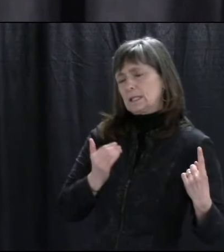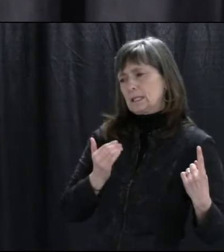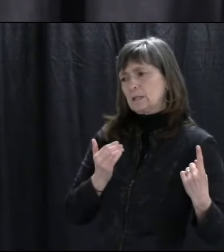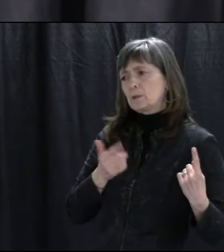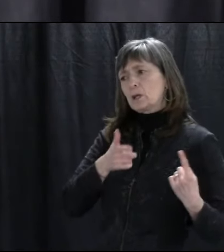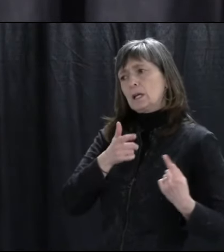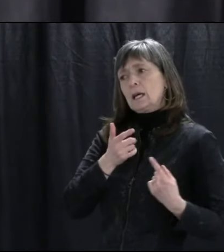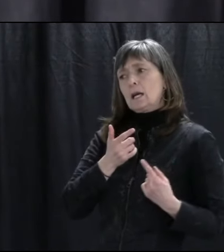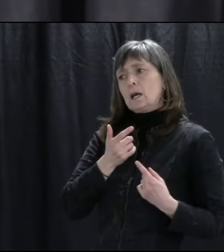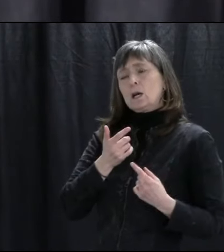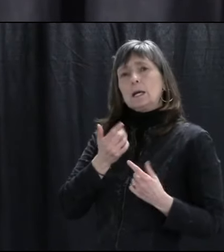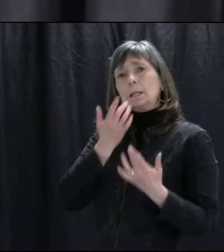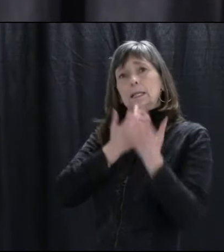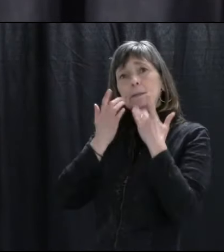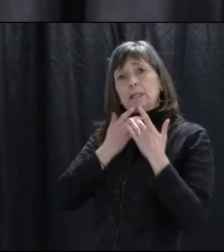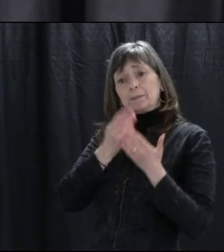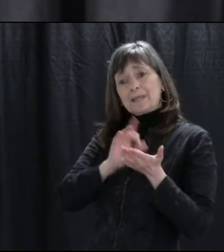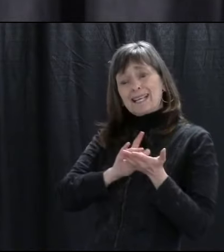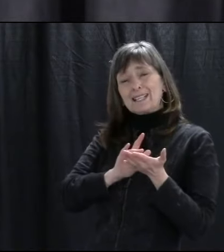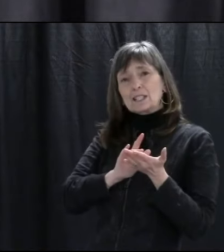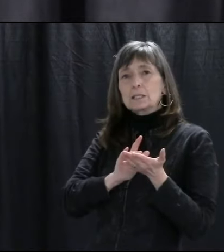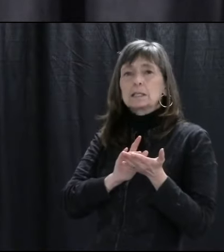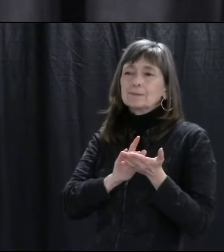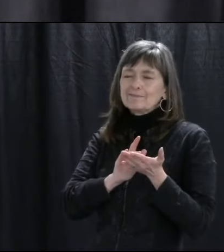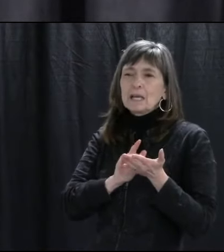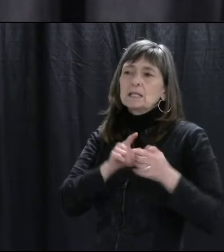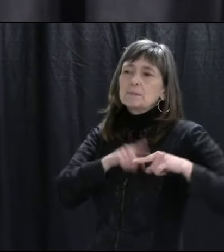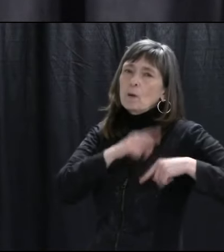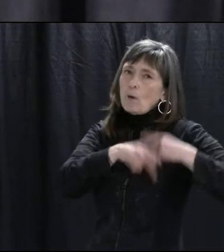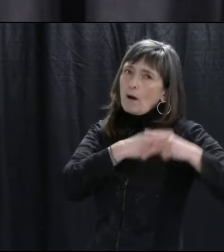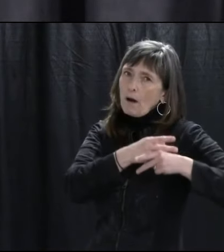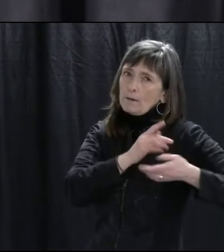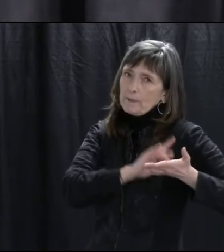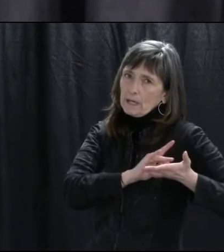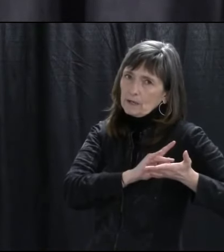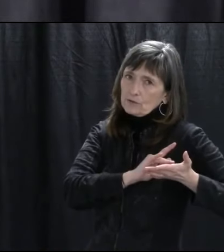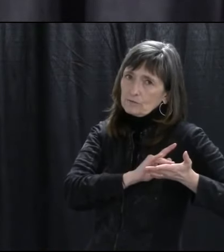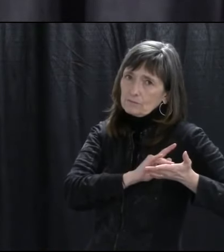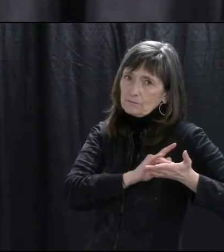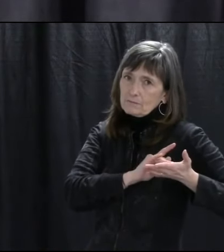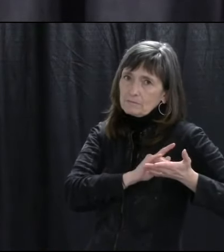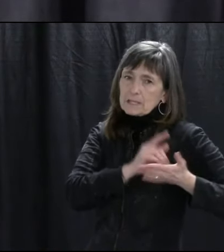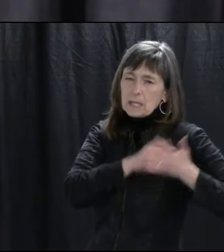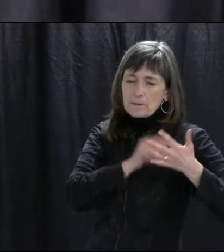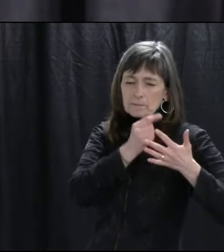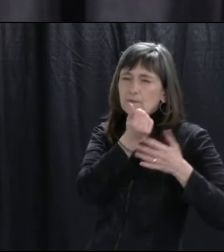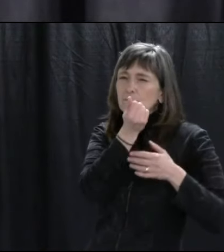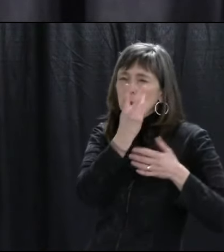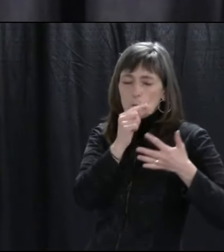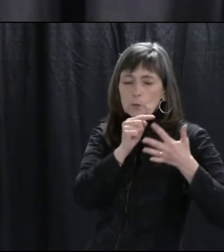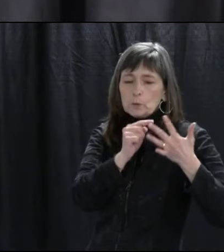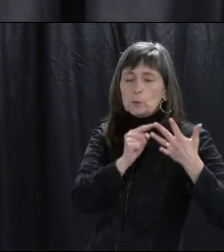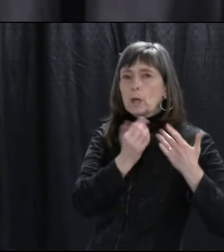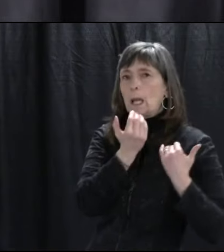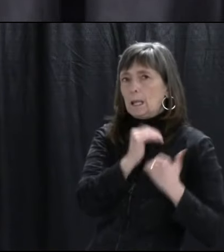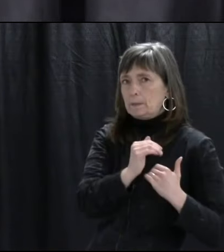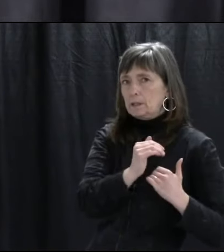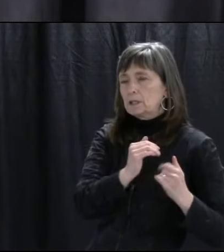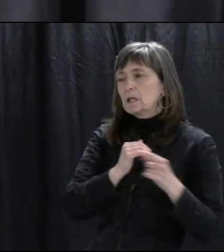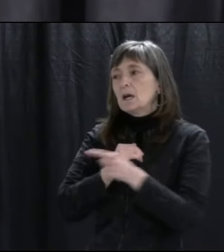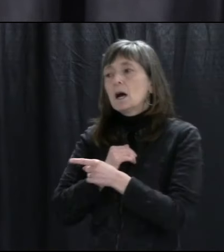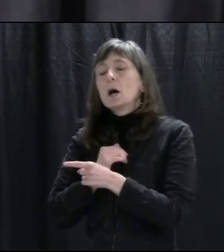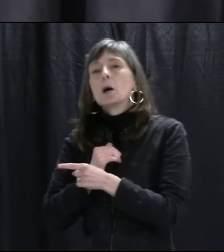group of medications. So that, again, is an issue to work through. But I would encourage anybody who has a question about